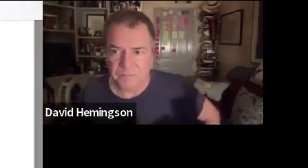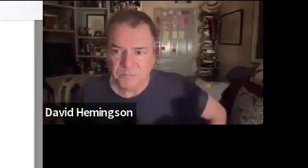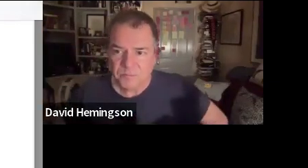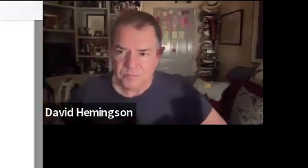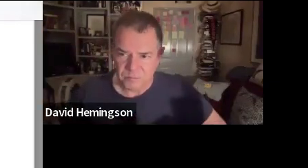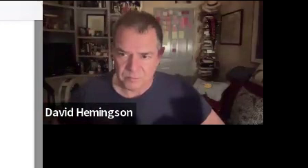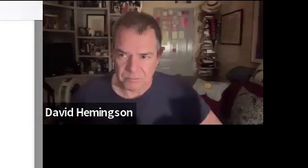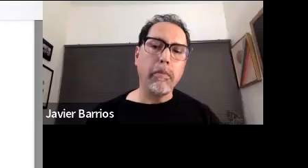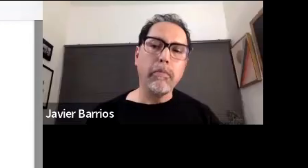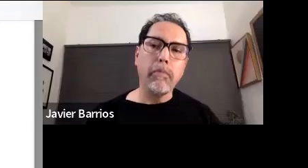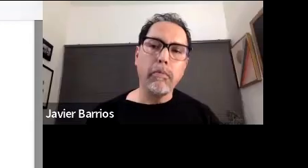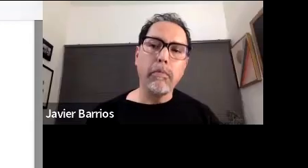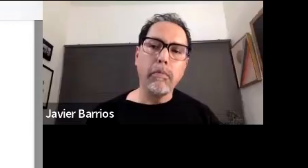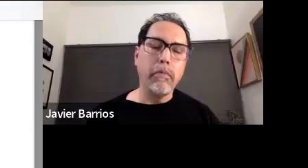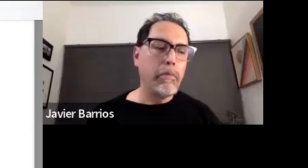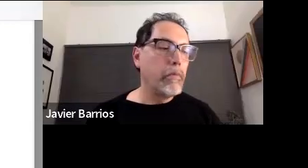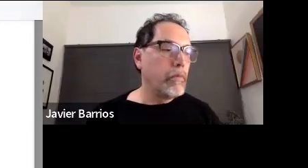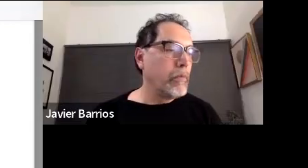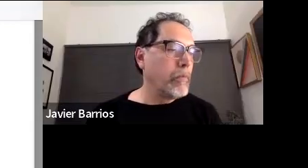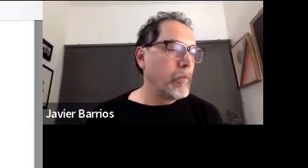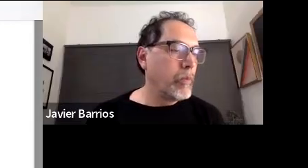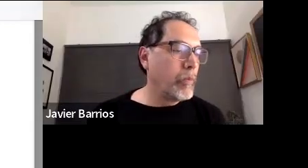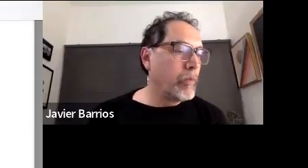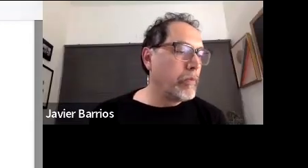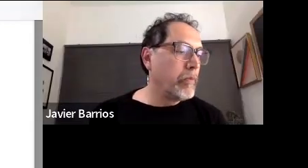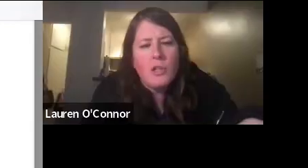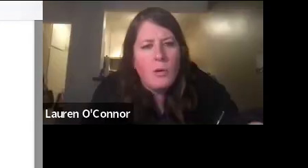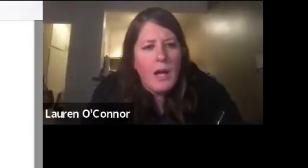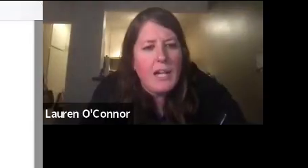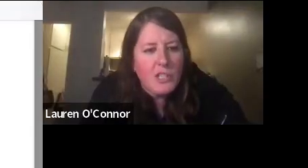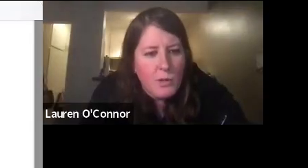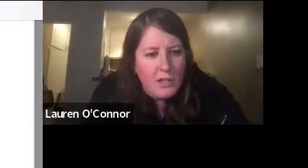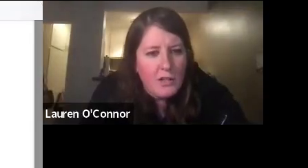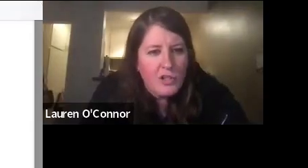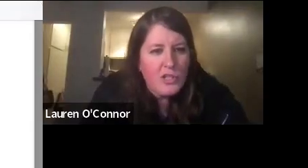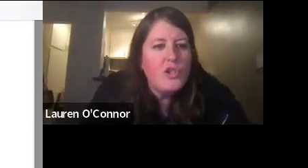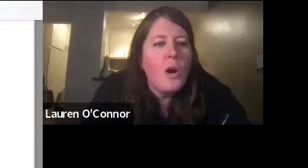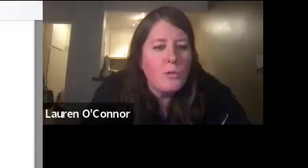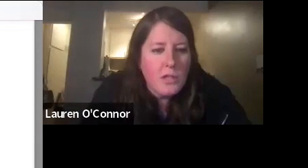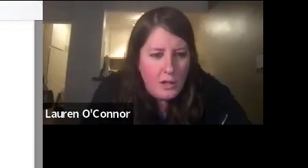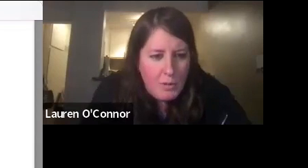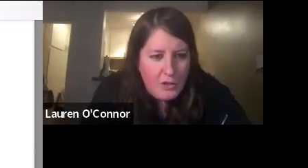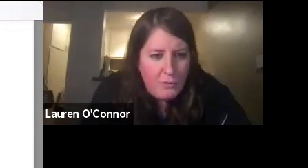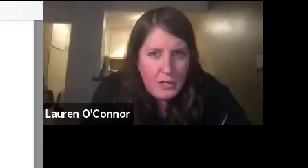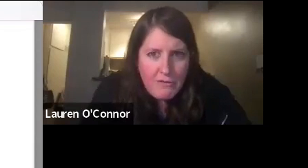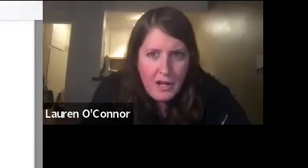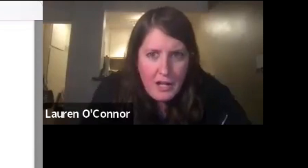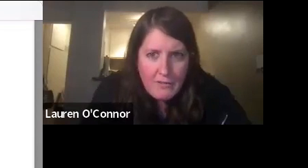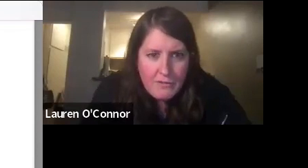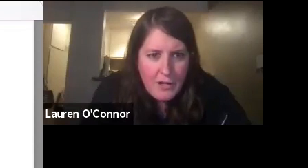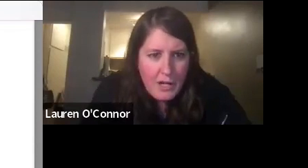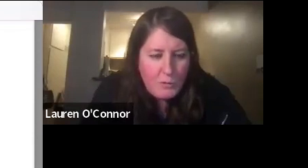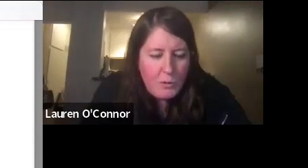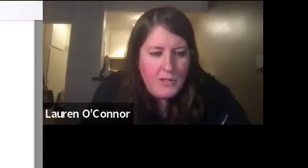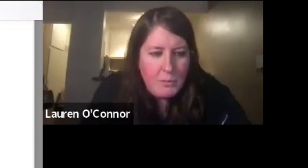movie. Yeah. Yeah, that's really cool. So I just want to just note on page